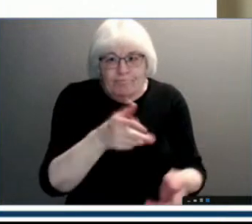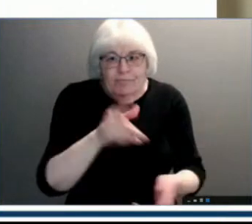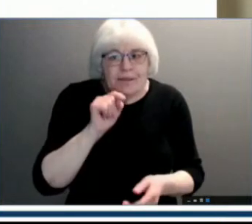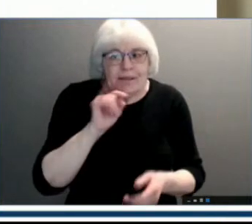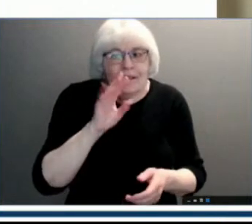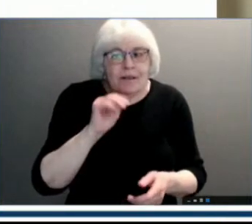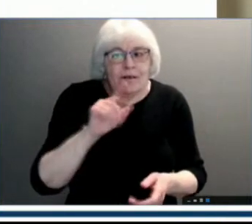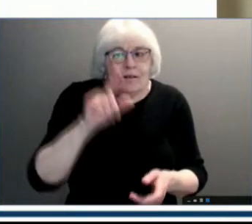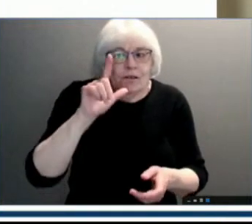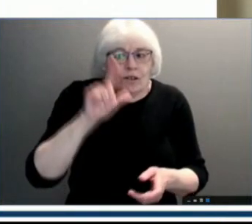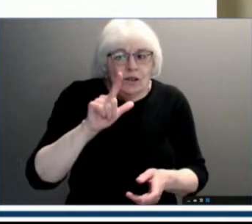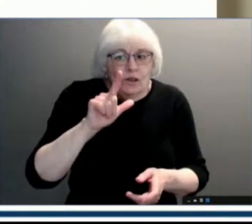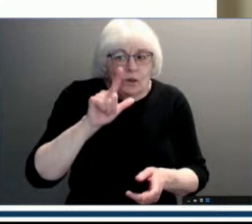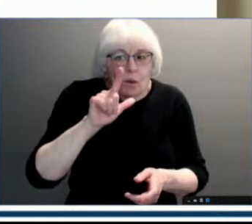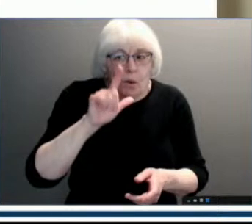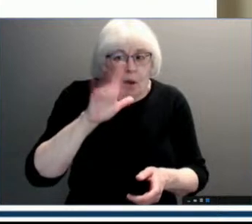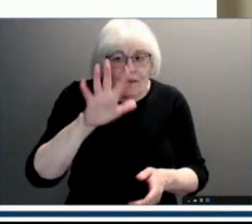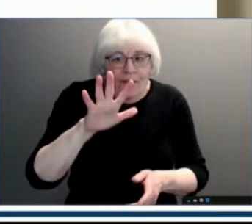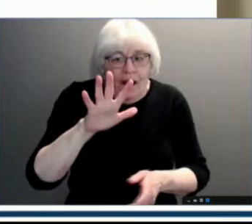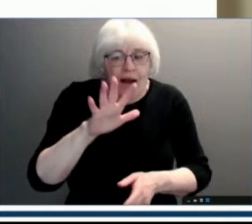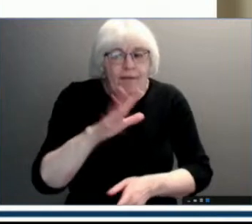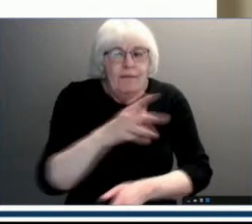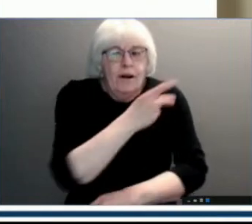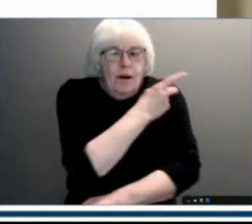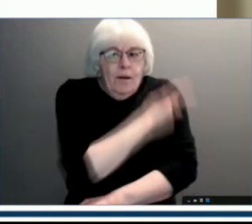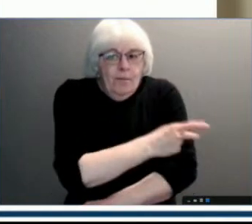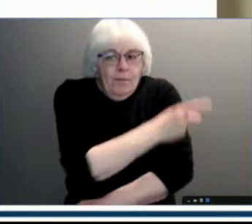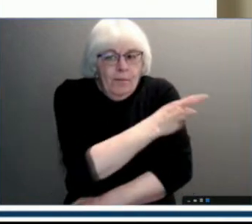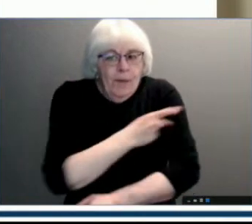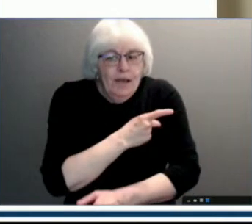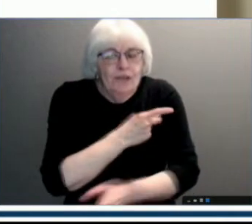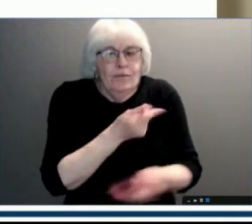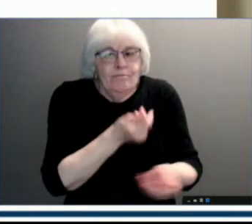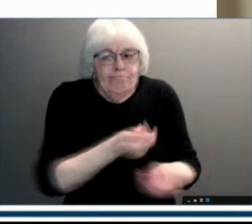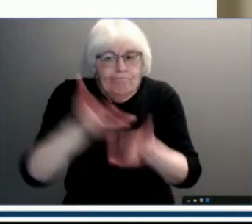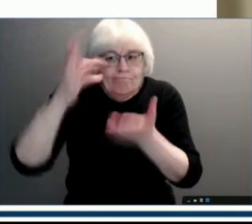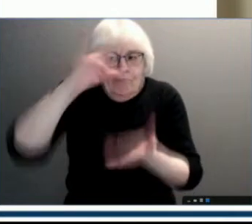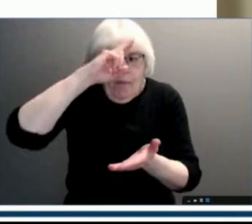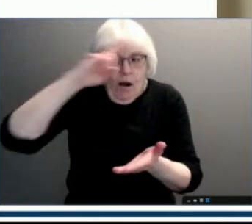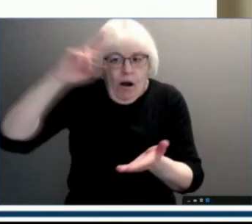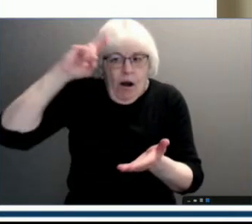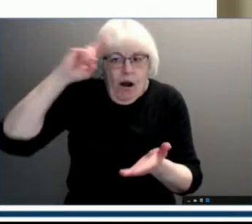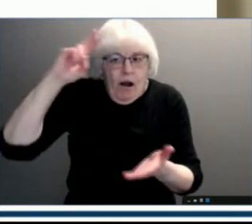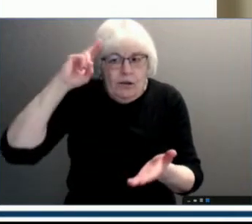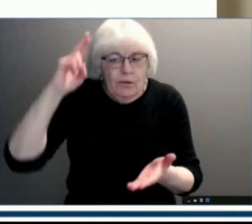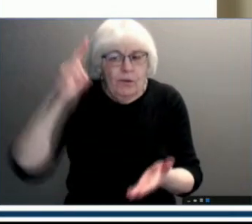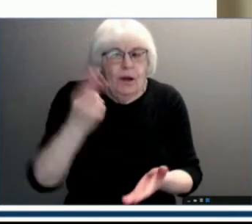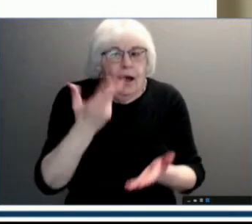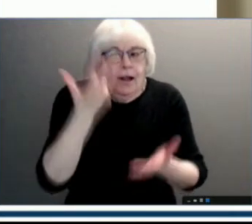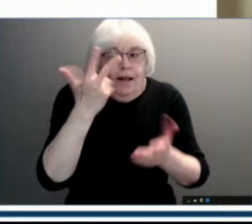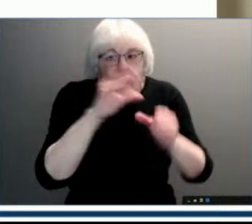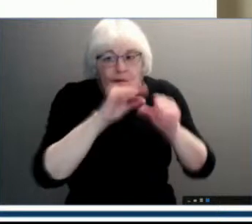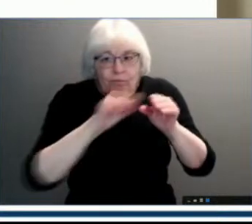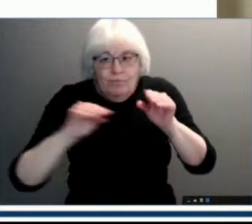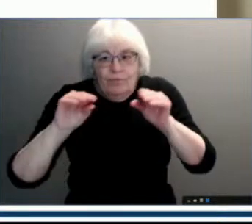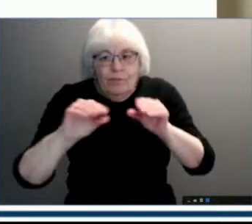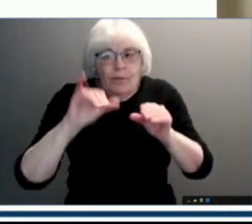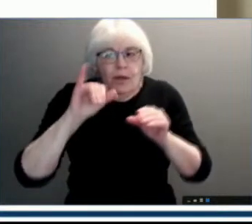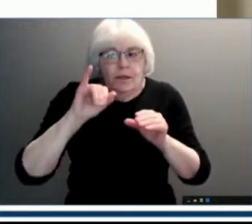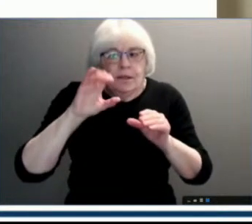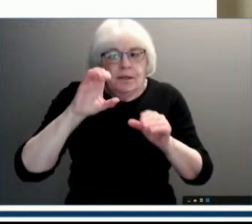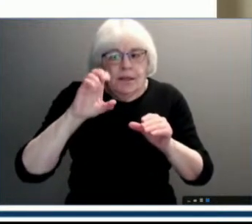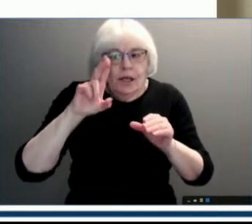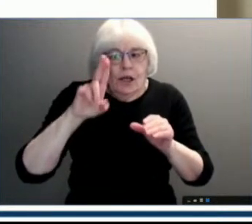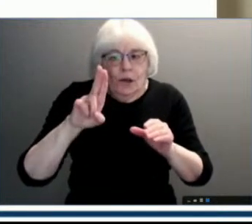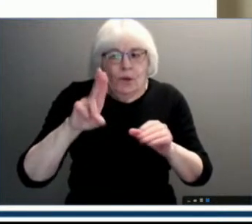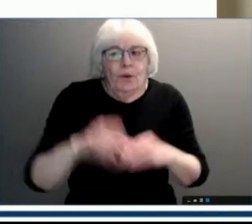hospital, admitted due to COVID, and 3 of them are in the ICU, so 25 and 3. And as expected, our cases remain high.